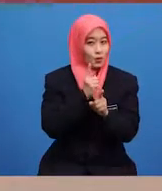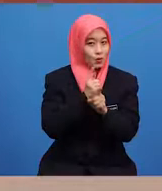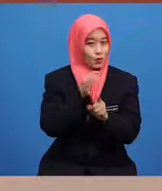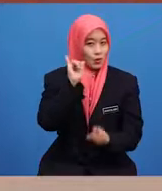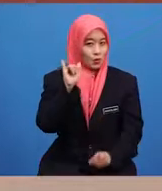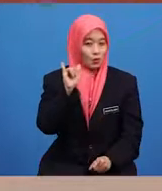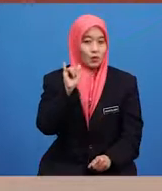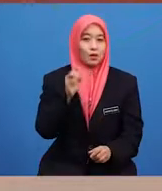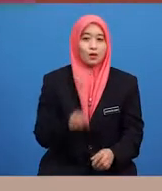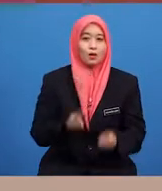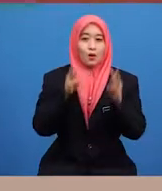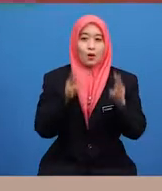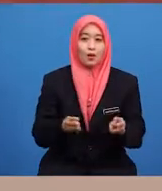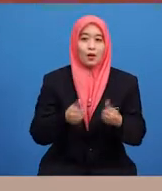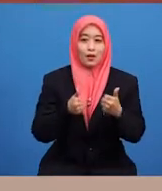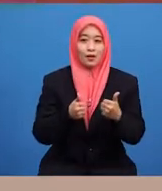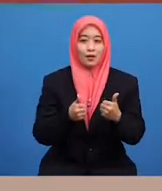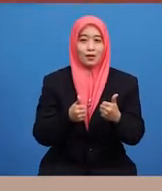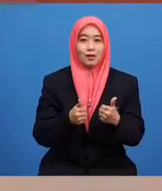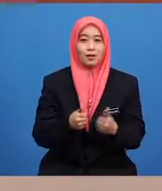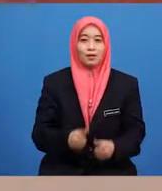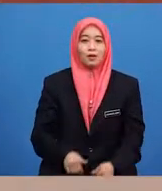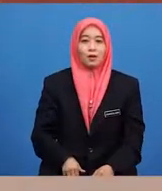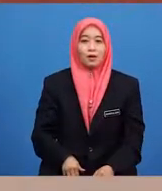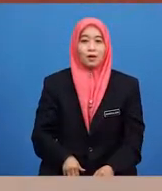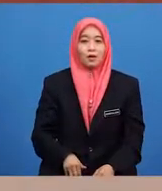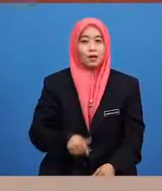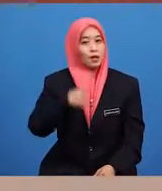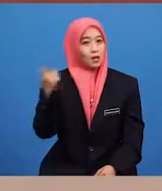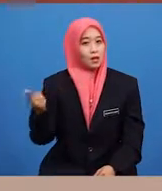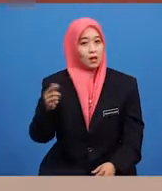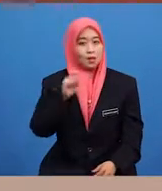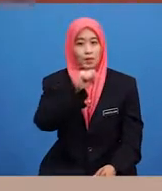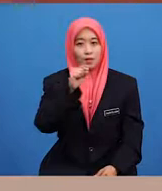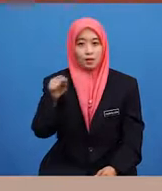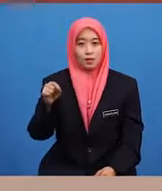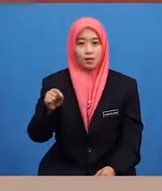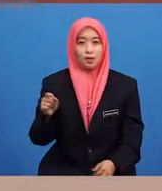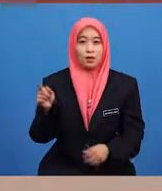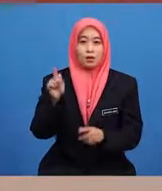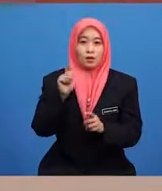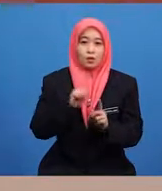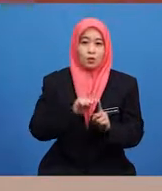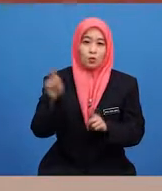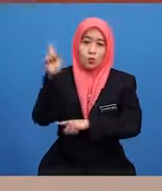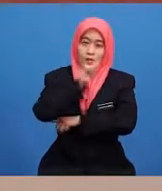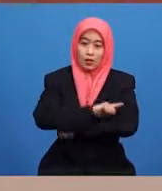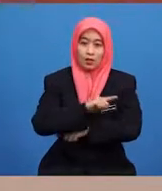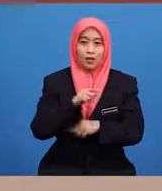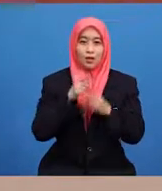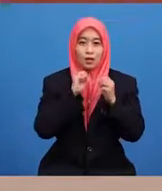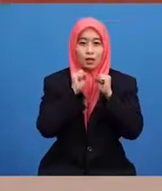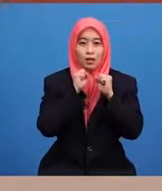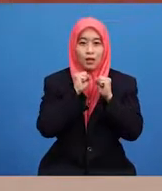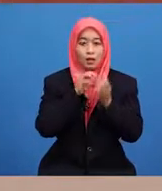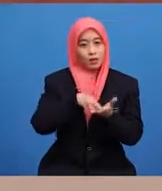done. All right, boys and girls. Other than pencil, for today's lesson, we will learn the names of few